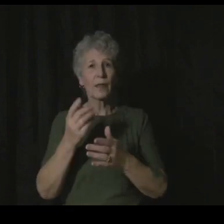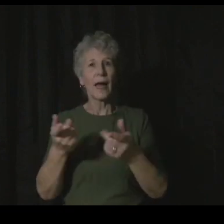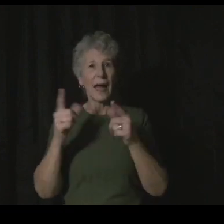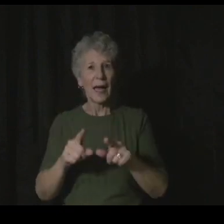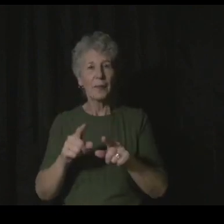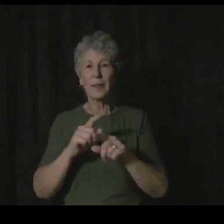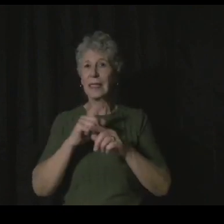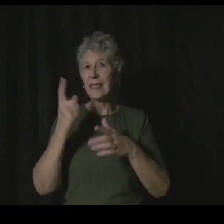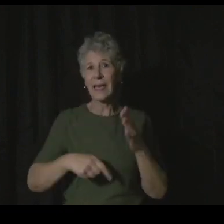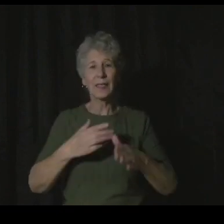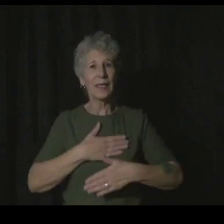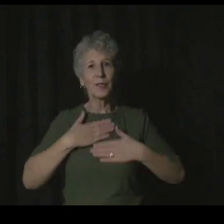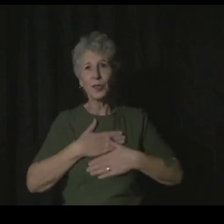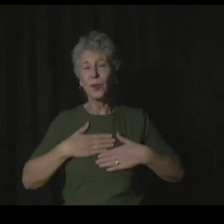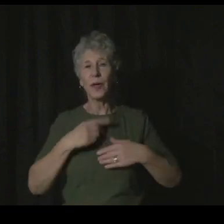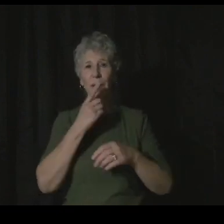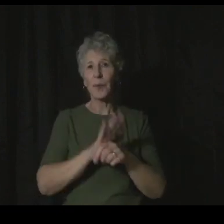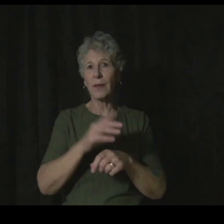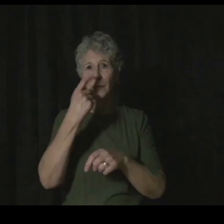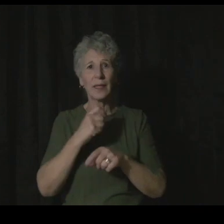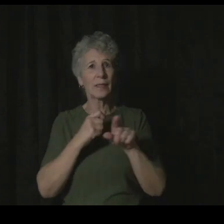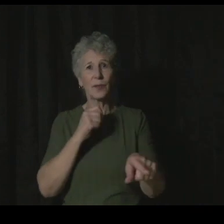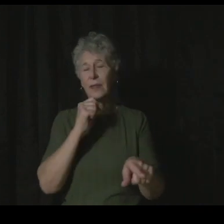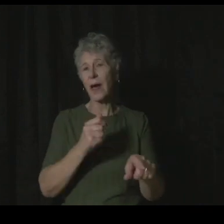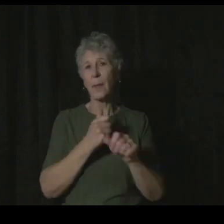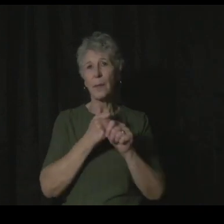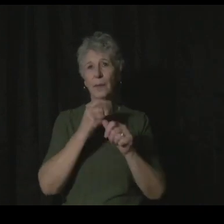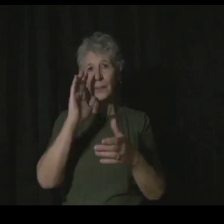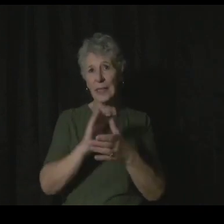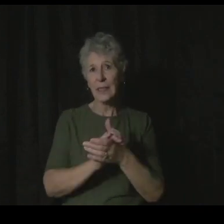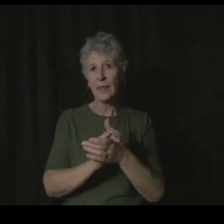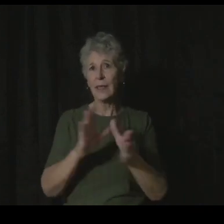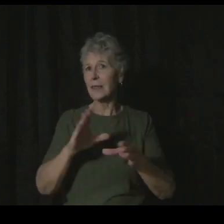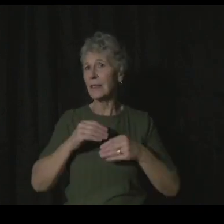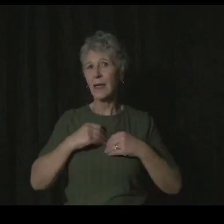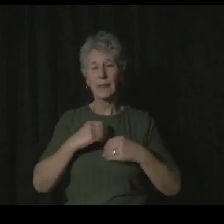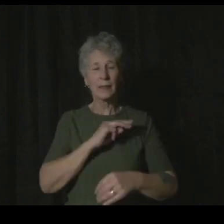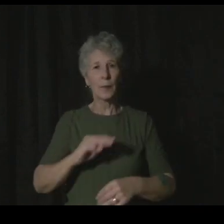get to enjoy the promises because of their present unbelief.